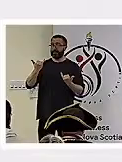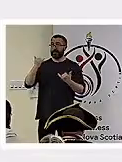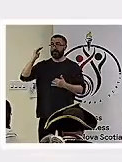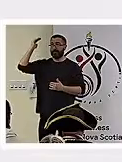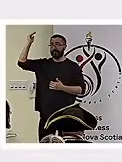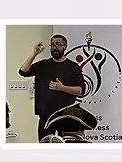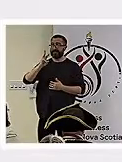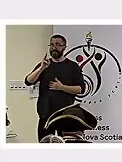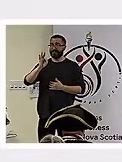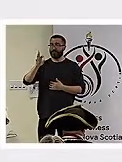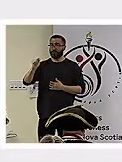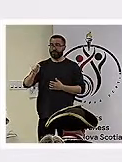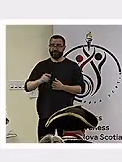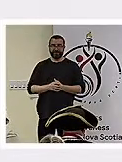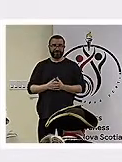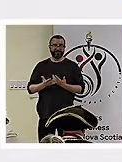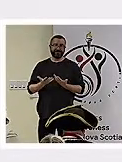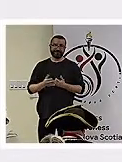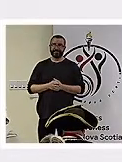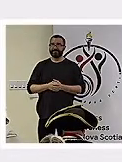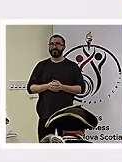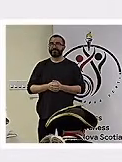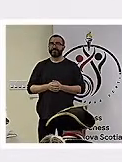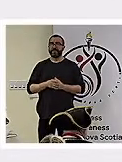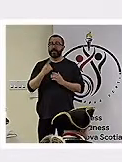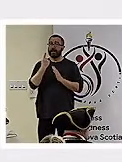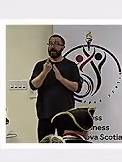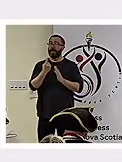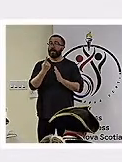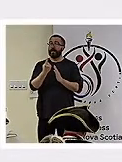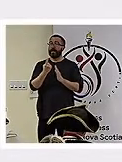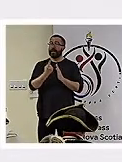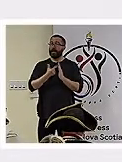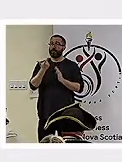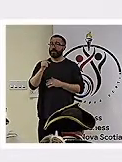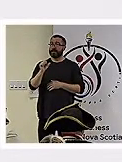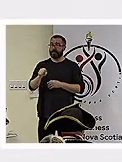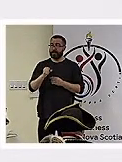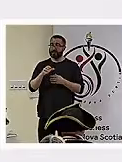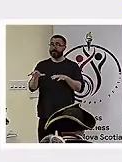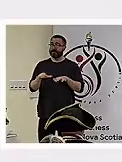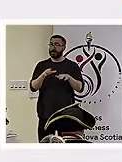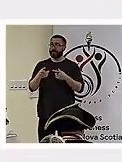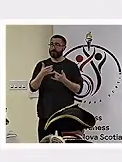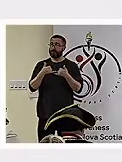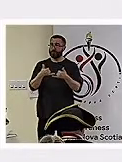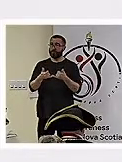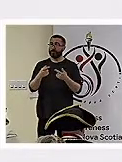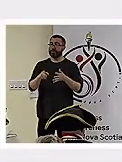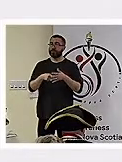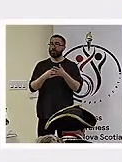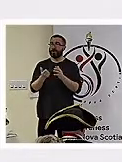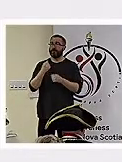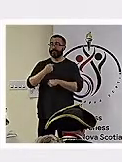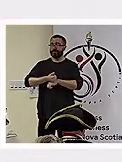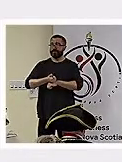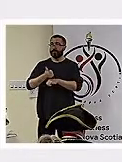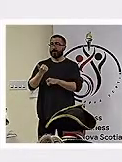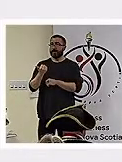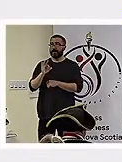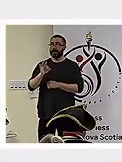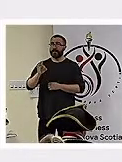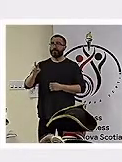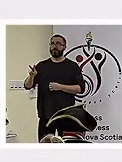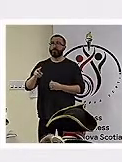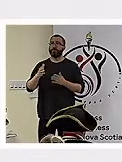now. So the Hourglass Action Awards were launched in 1992. That year, the theme of the